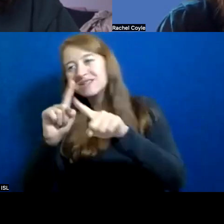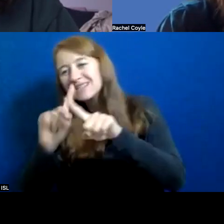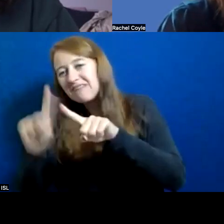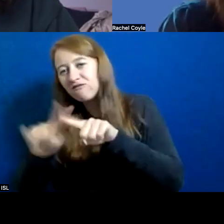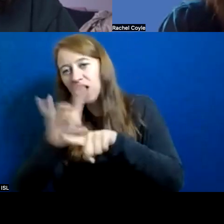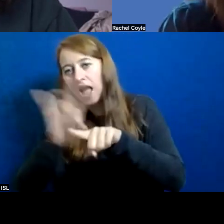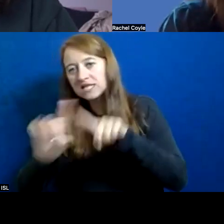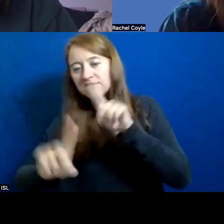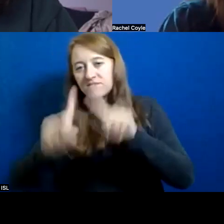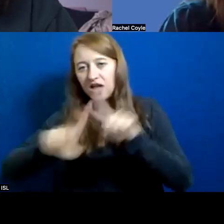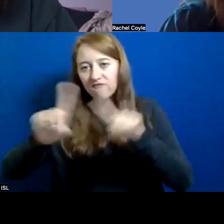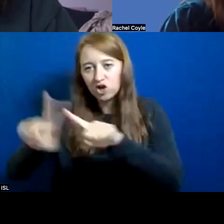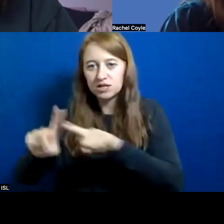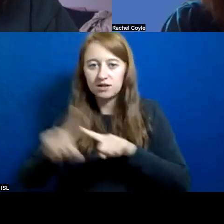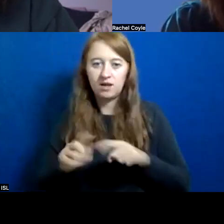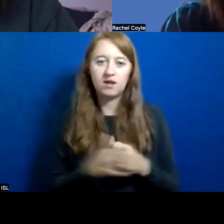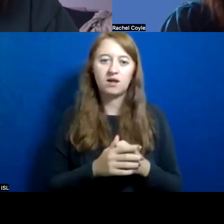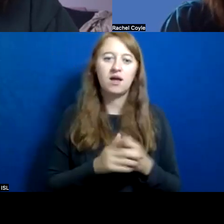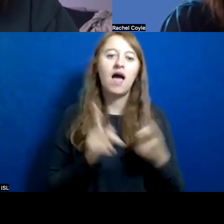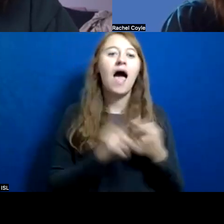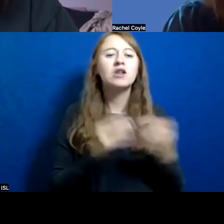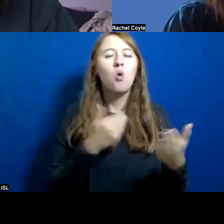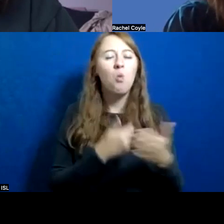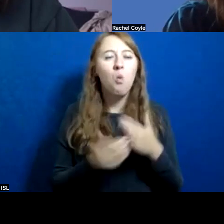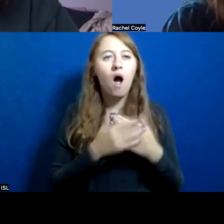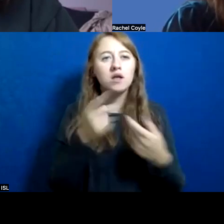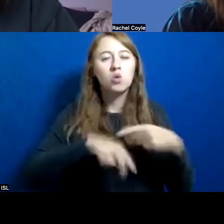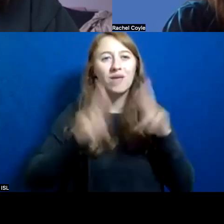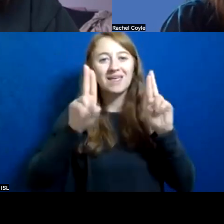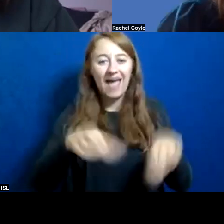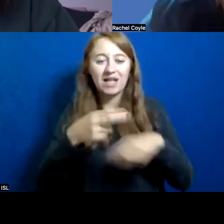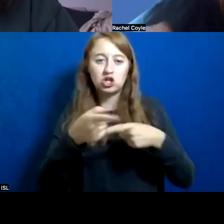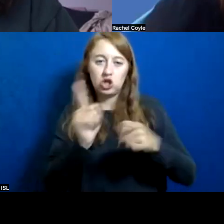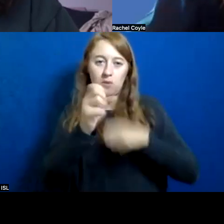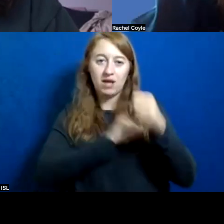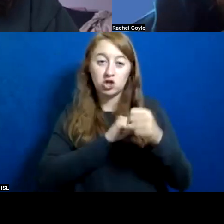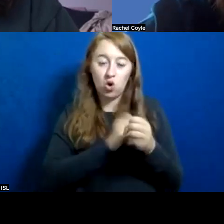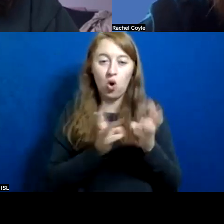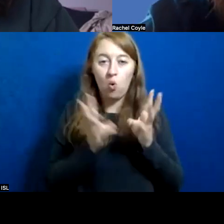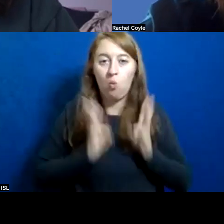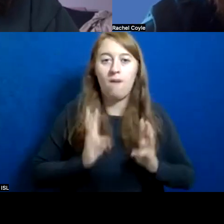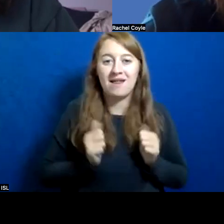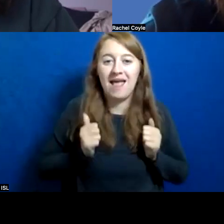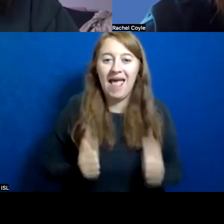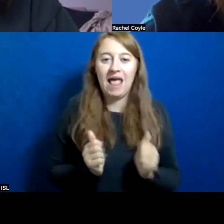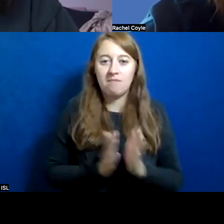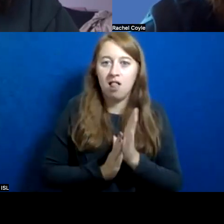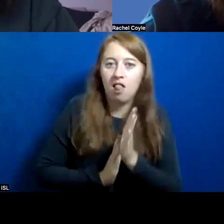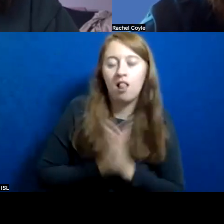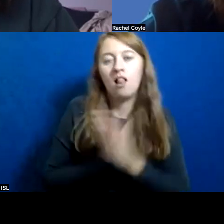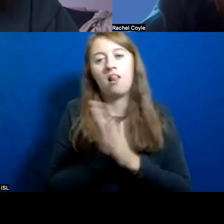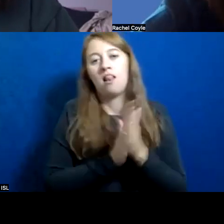to ensure that women can survive and thrive when elected, especially women from minority groups? So this event obviously is coming from the All Ireland Women's